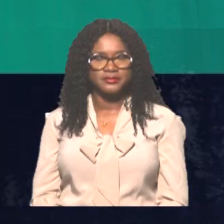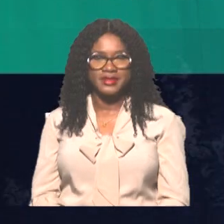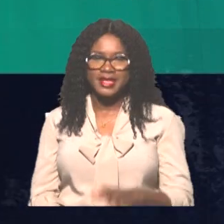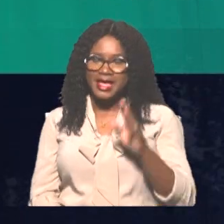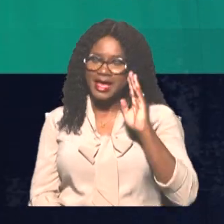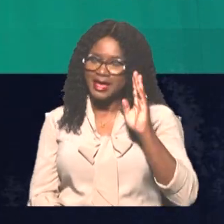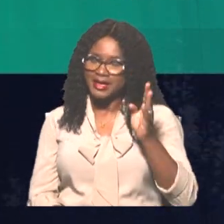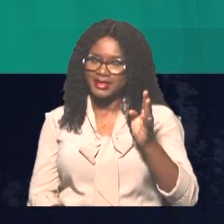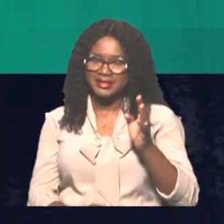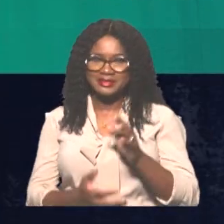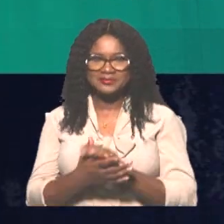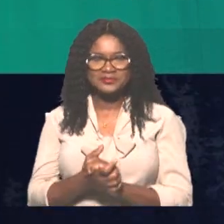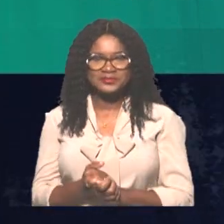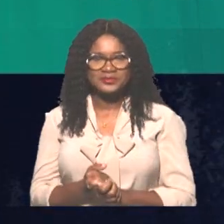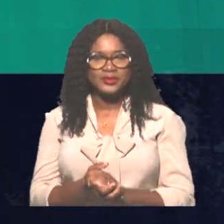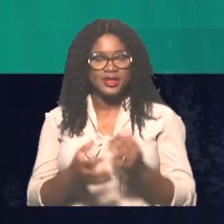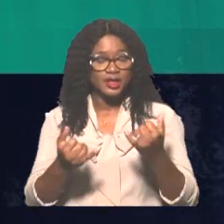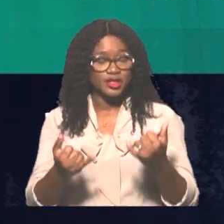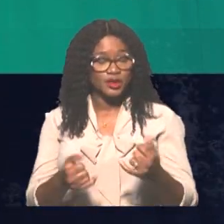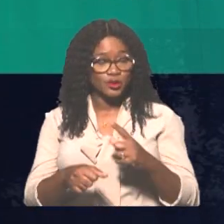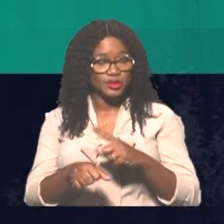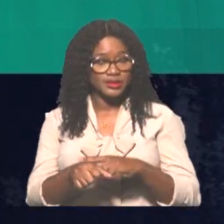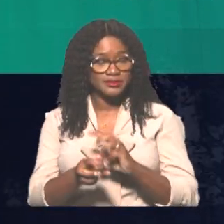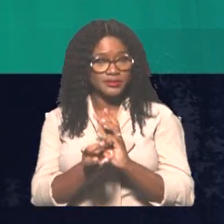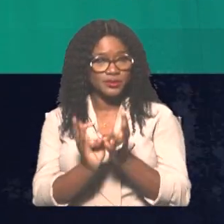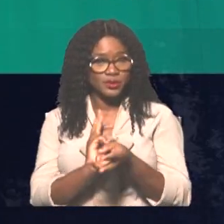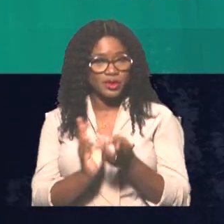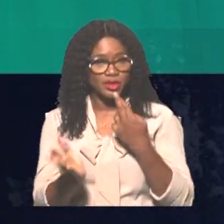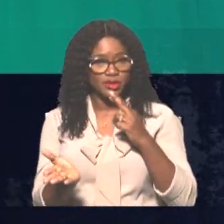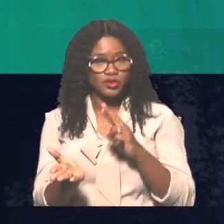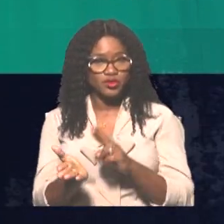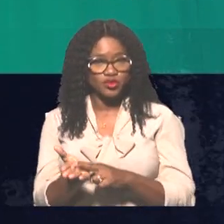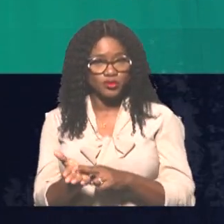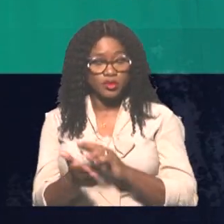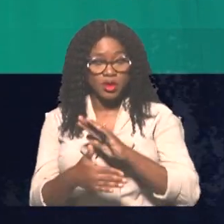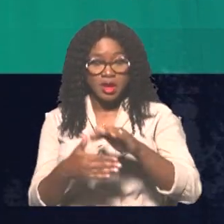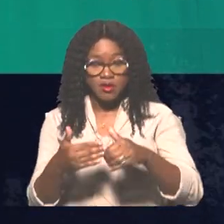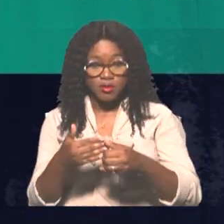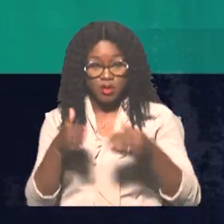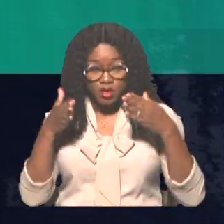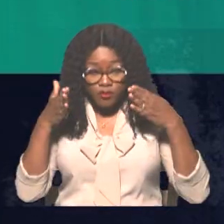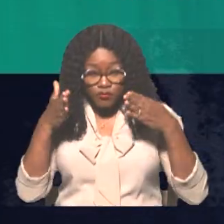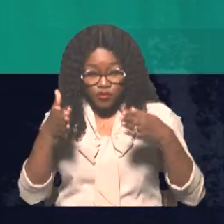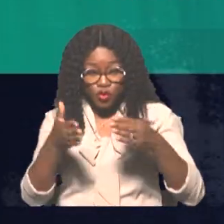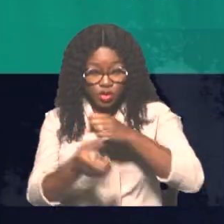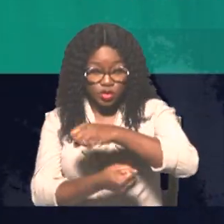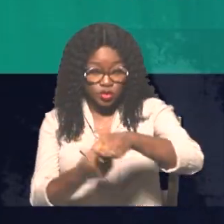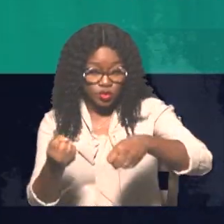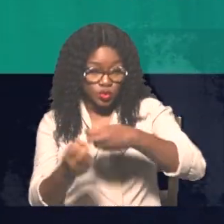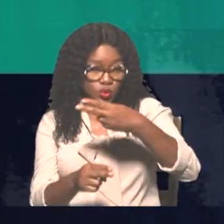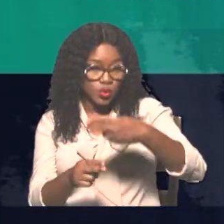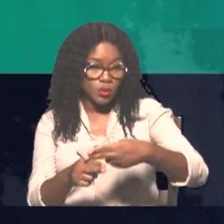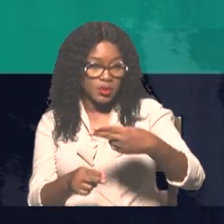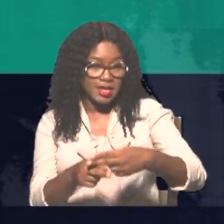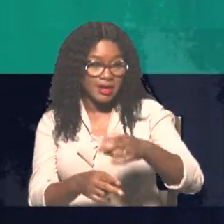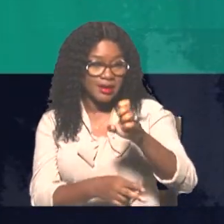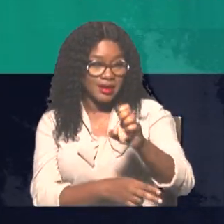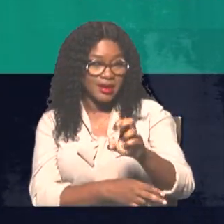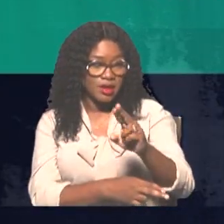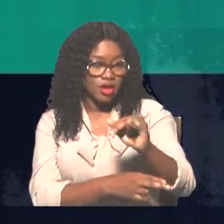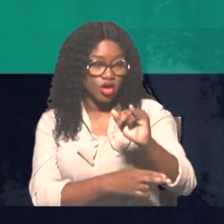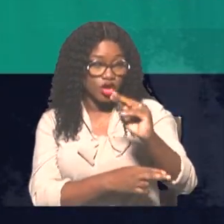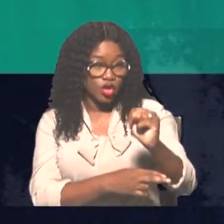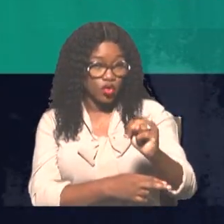Hello there, I am Zena James with a look at your weather. All eyes are on Erin, which reached Category 5 status